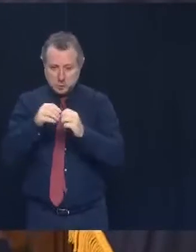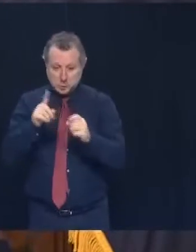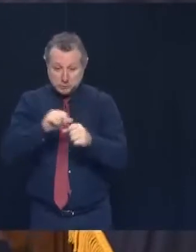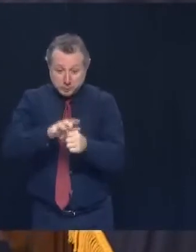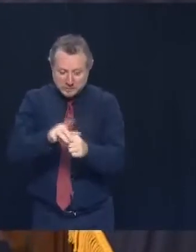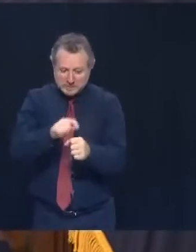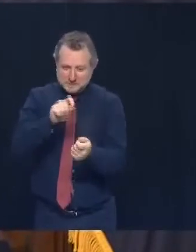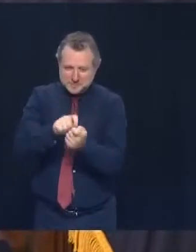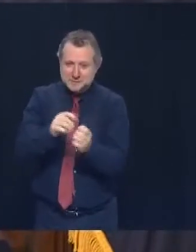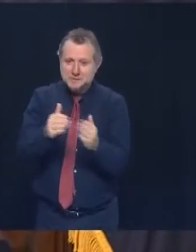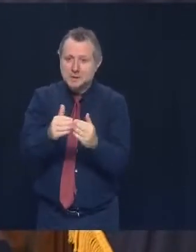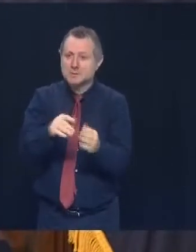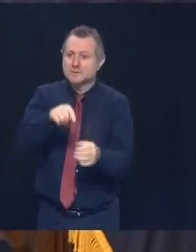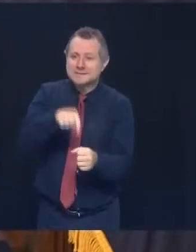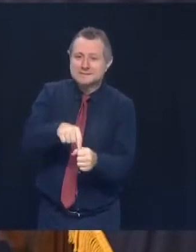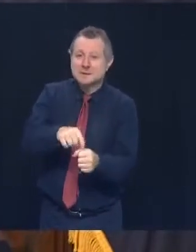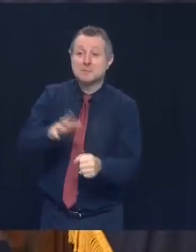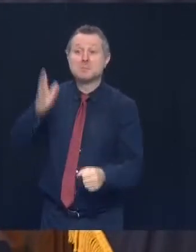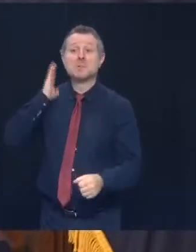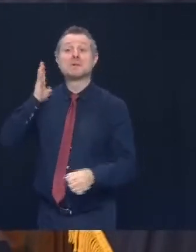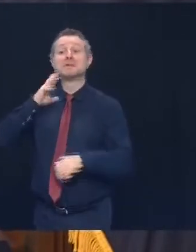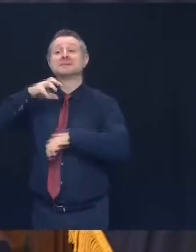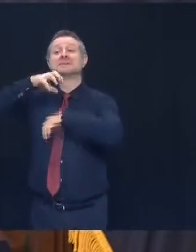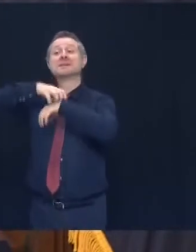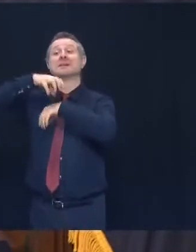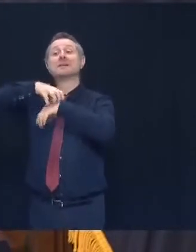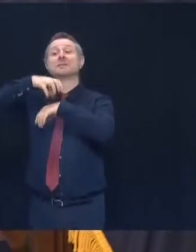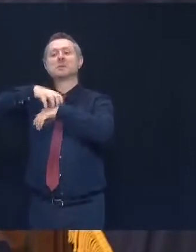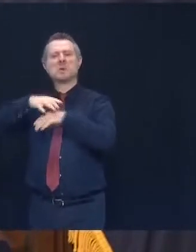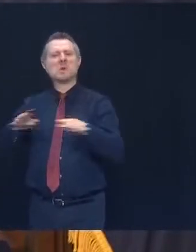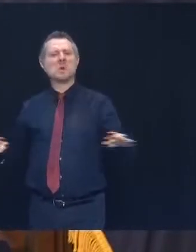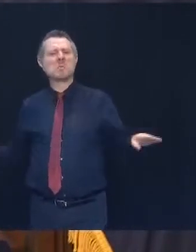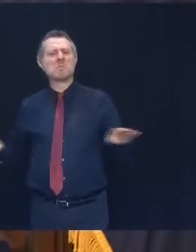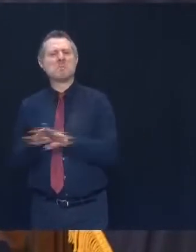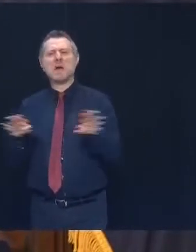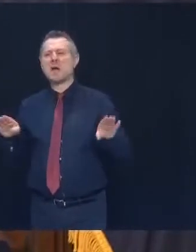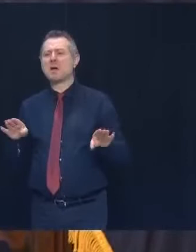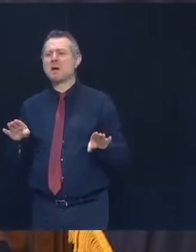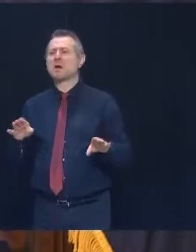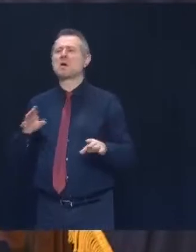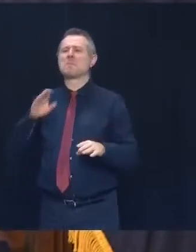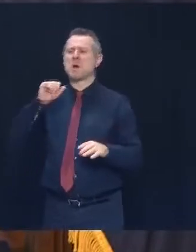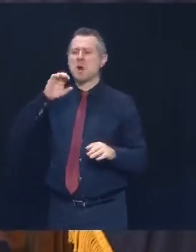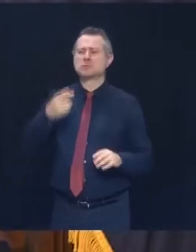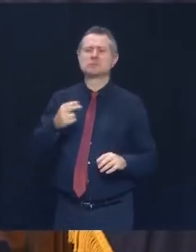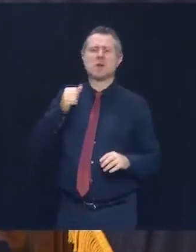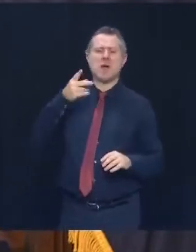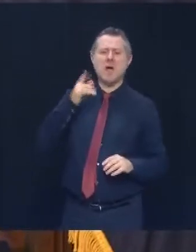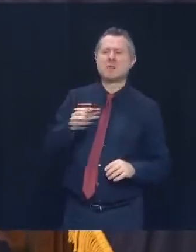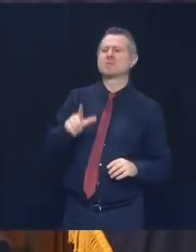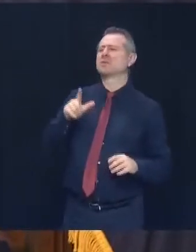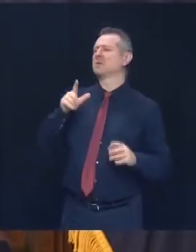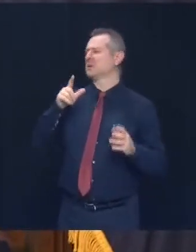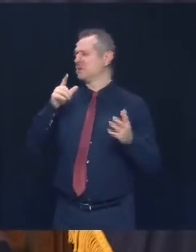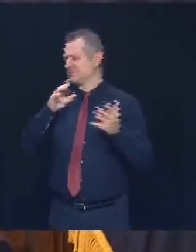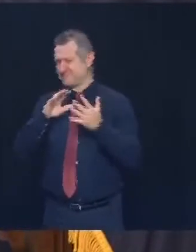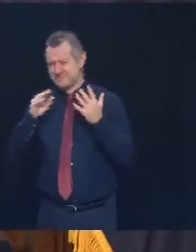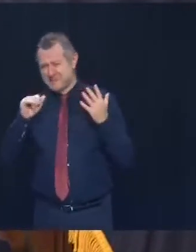temples were closed at one time. They were closed, theoretically. That was the